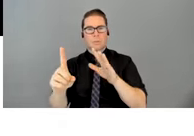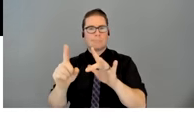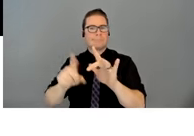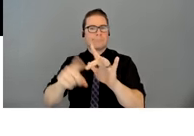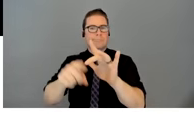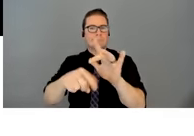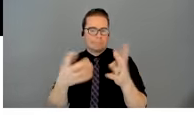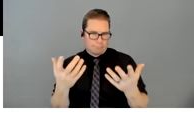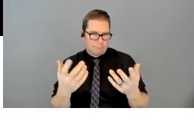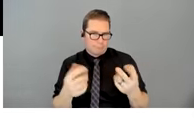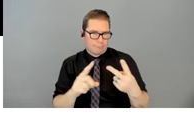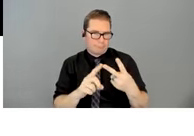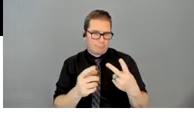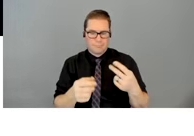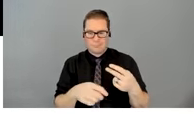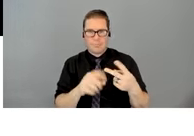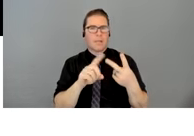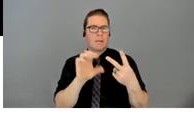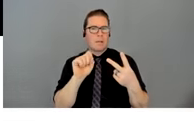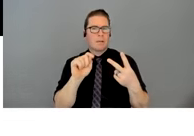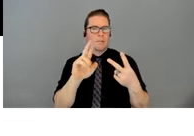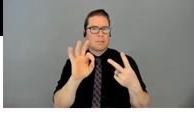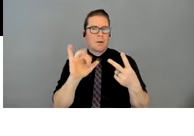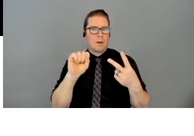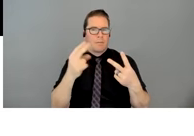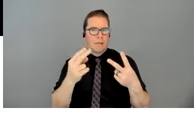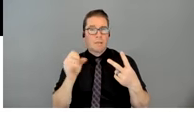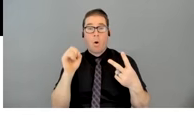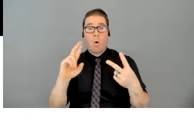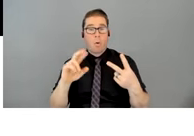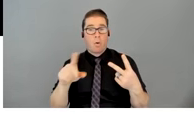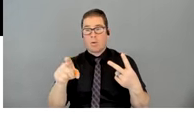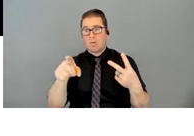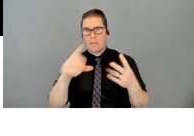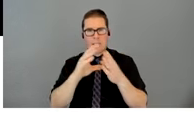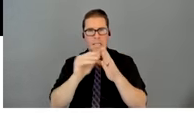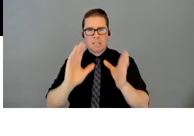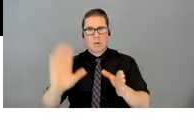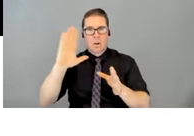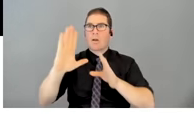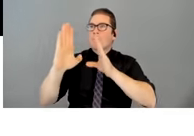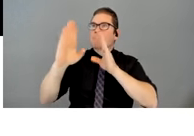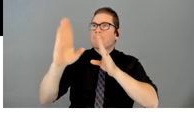or the student is now disengaged where maybe they were engaged.